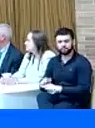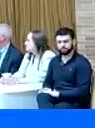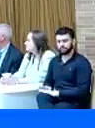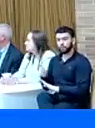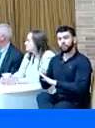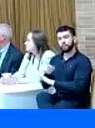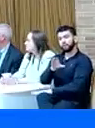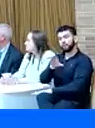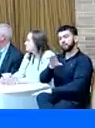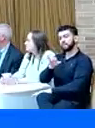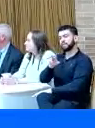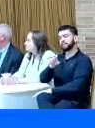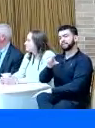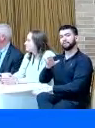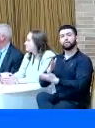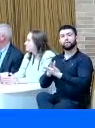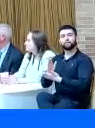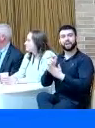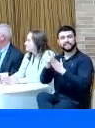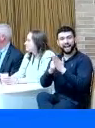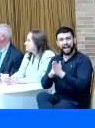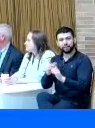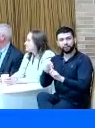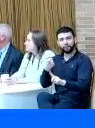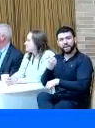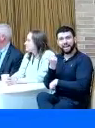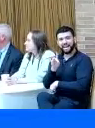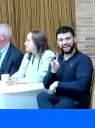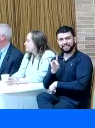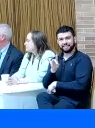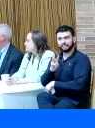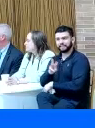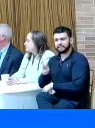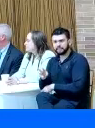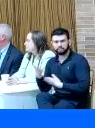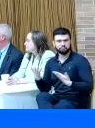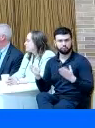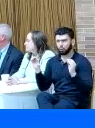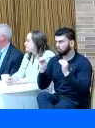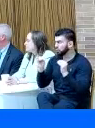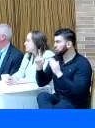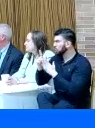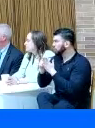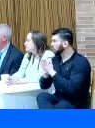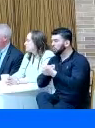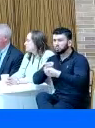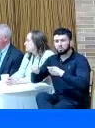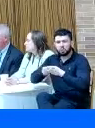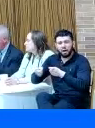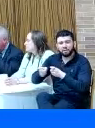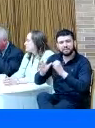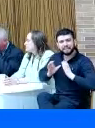Civil Rights Act of 1866 there was no federal law to govern the rights of citizens to